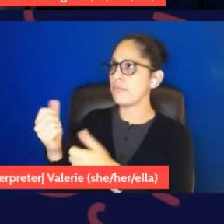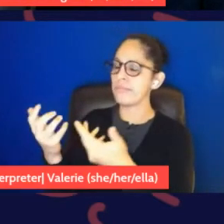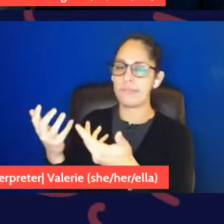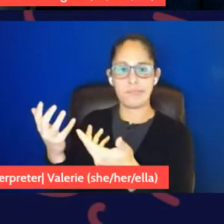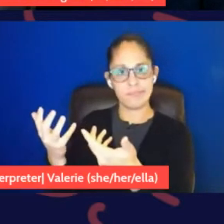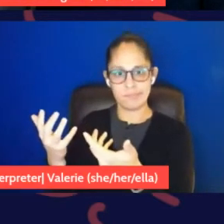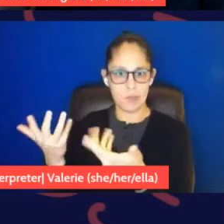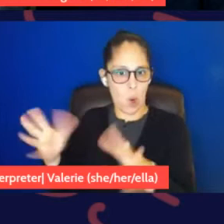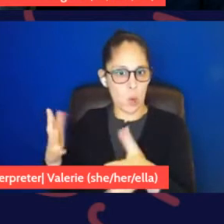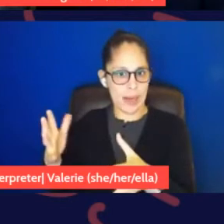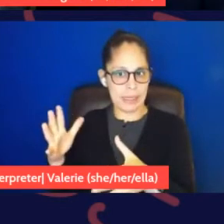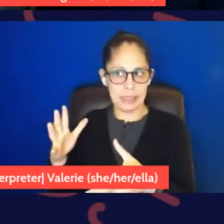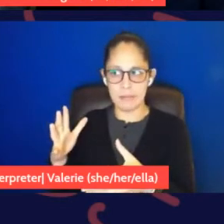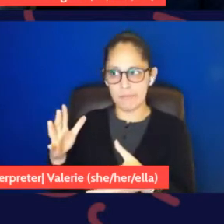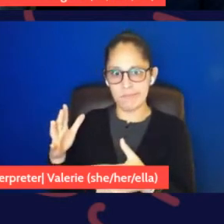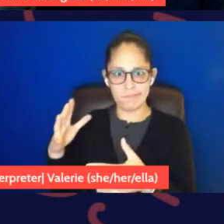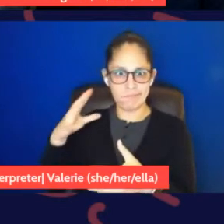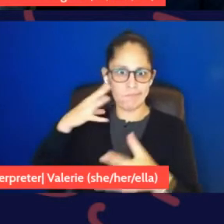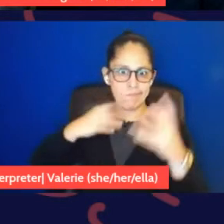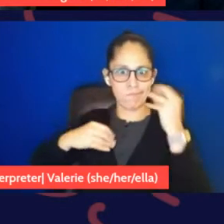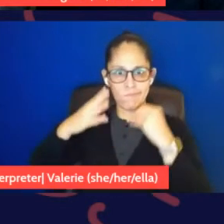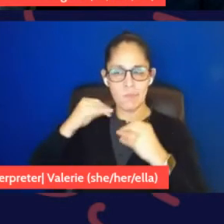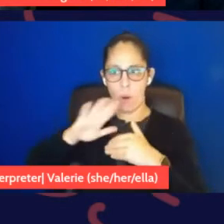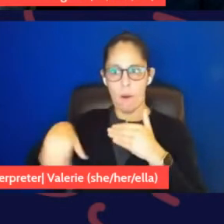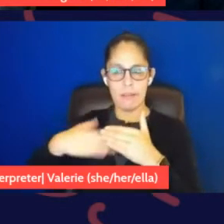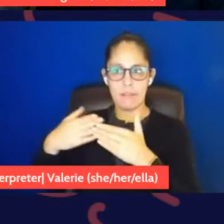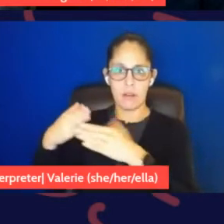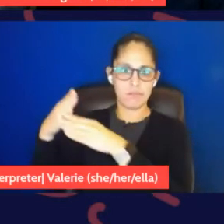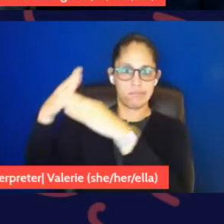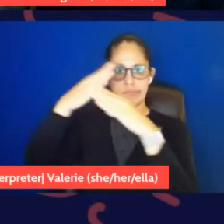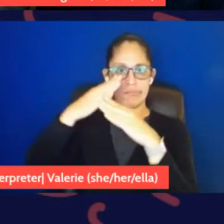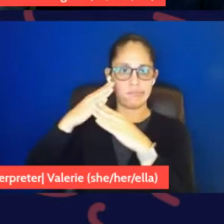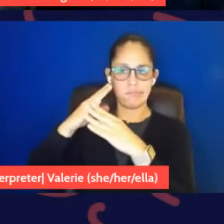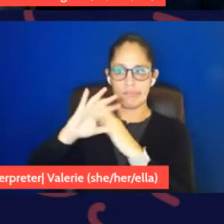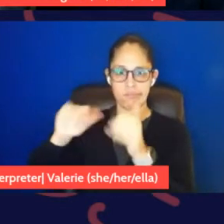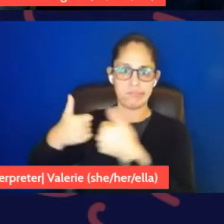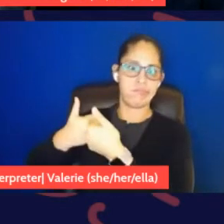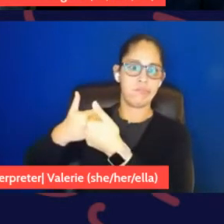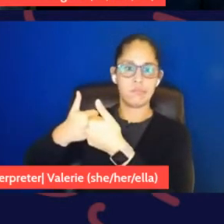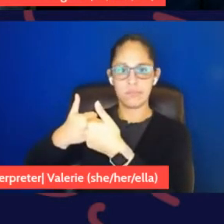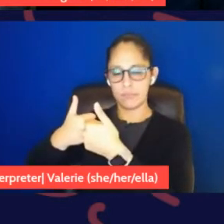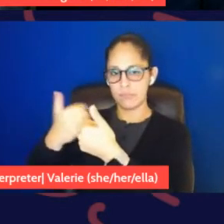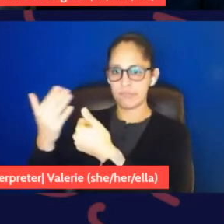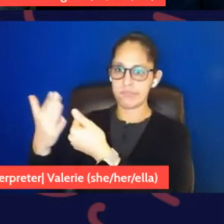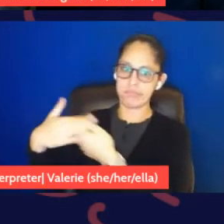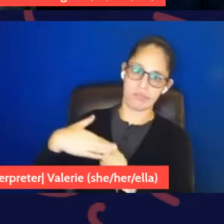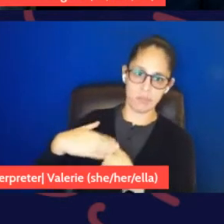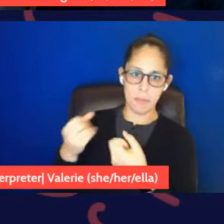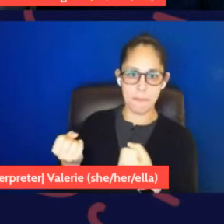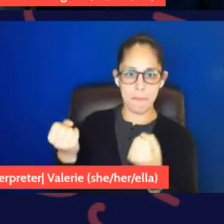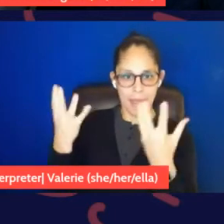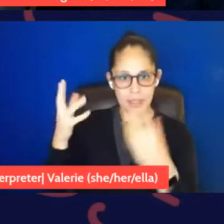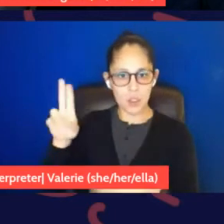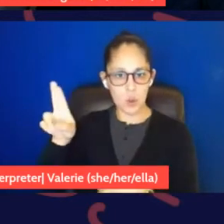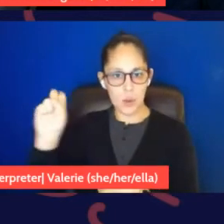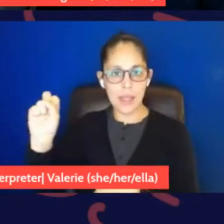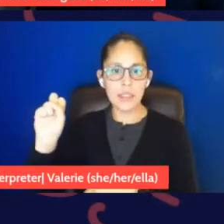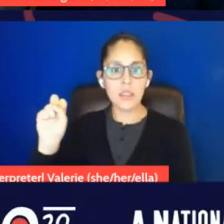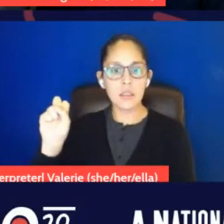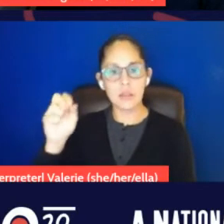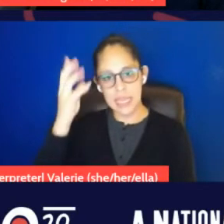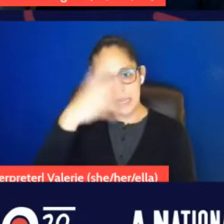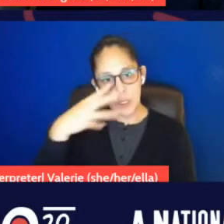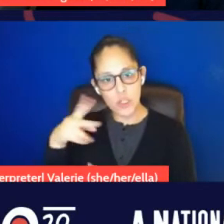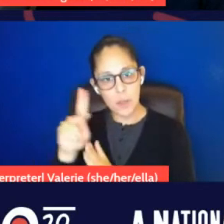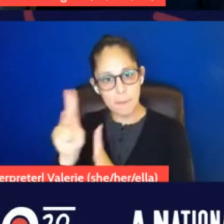the travails of U.S. immigration policy, and also the stories